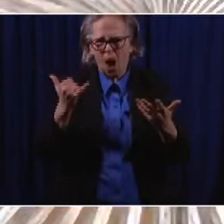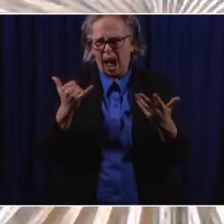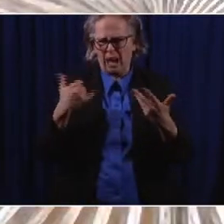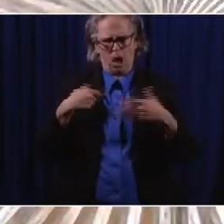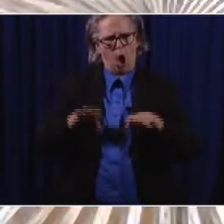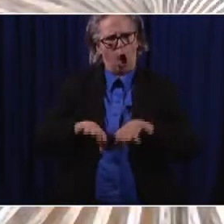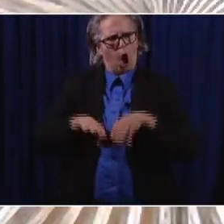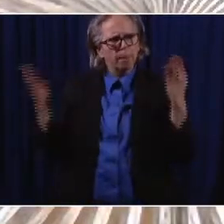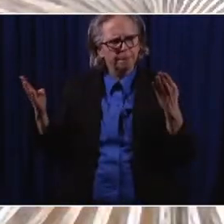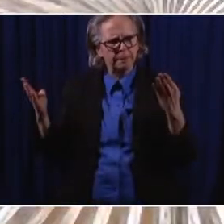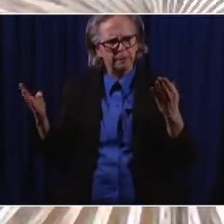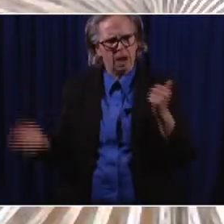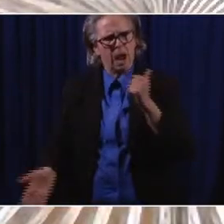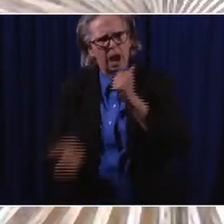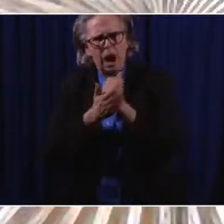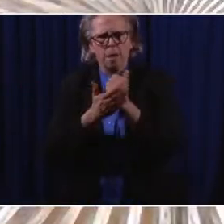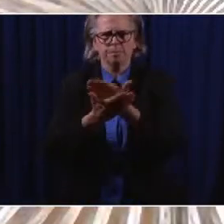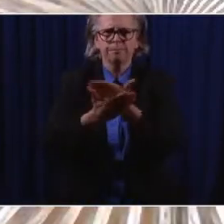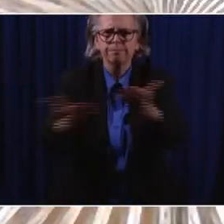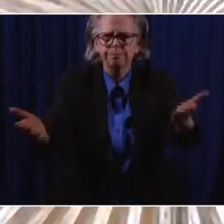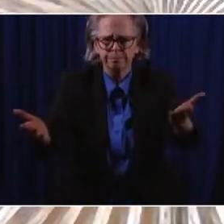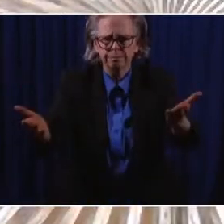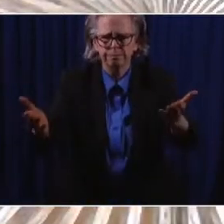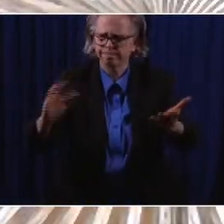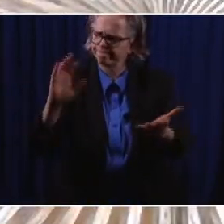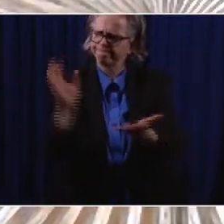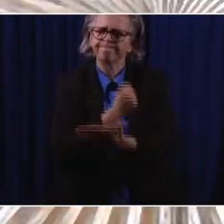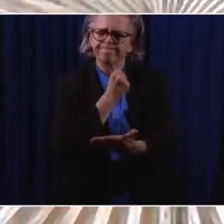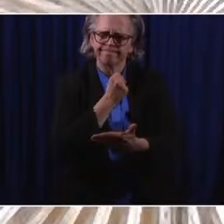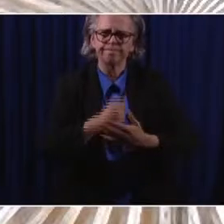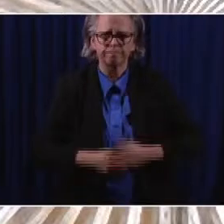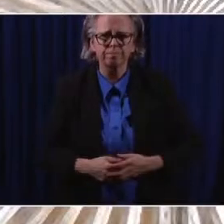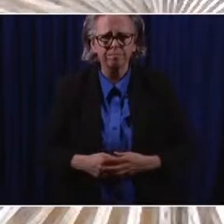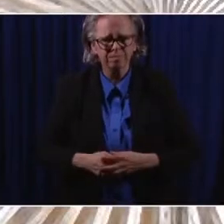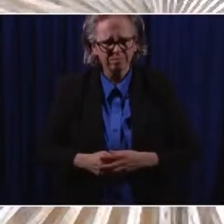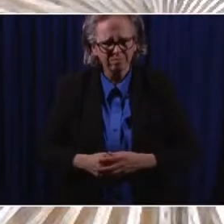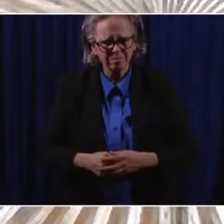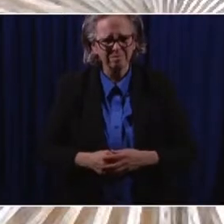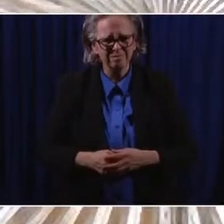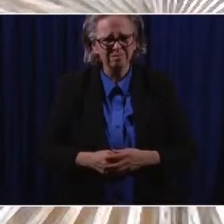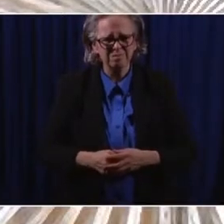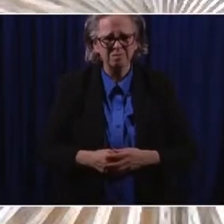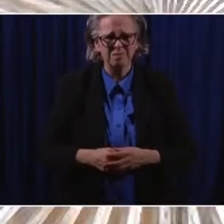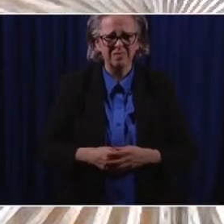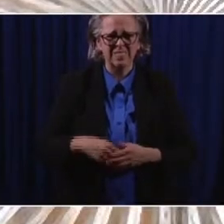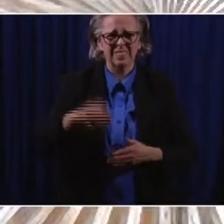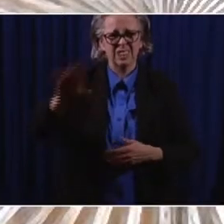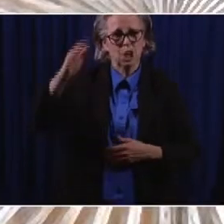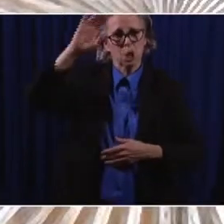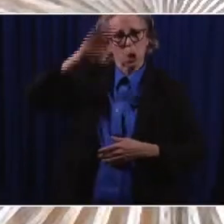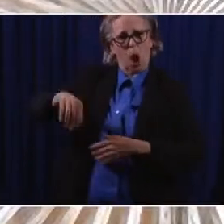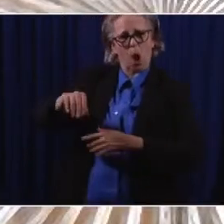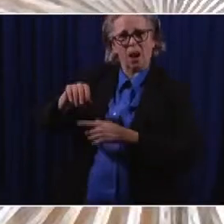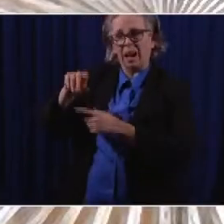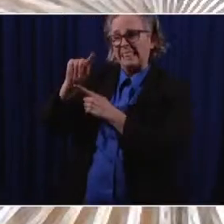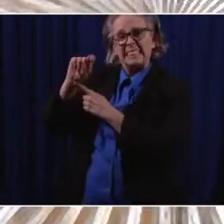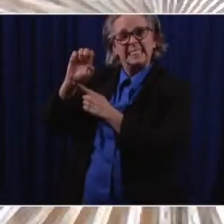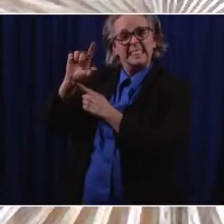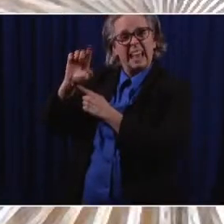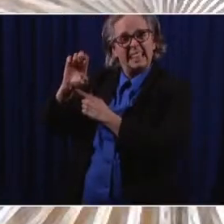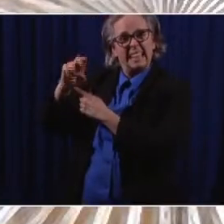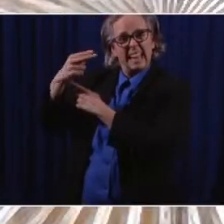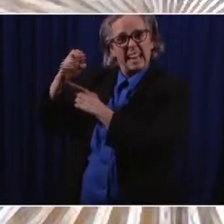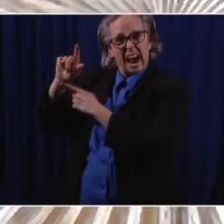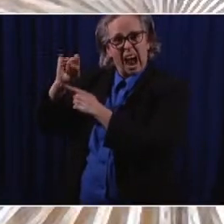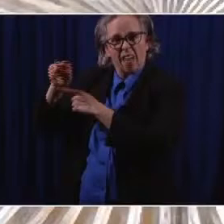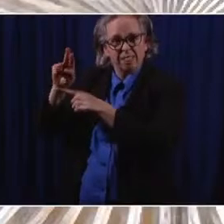And one of the ways that we've done that is through our telehealth system. Right now, if you have a phone in Ohio, you can access